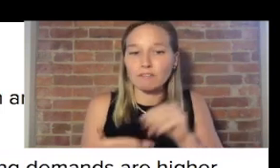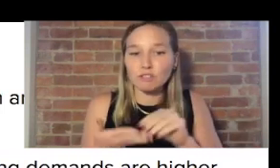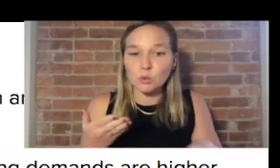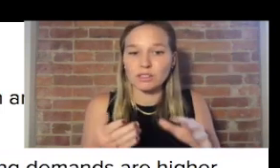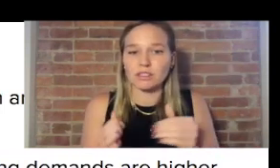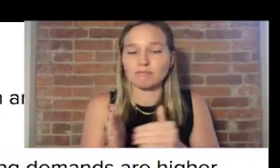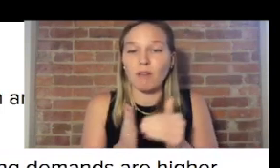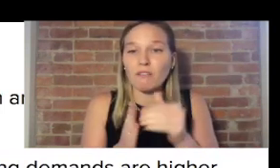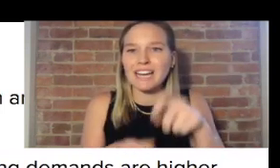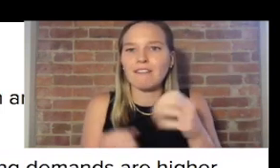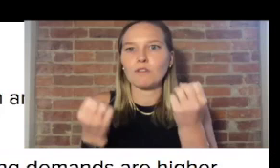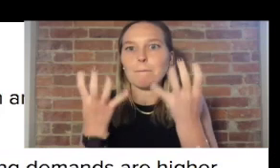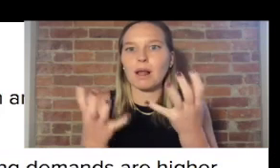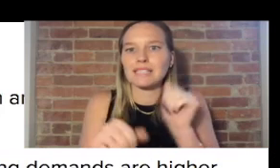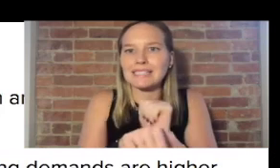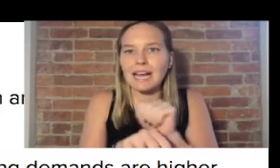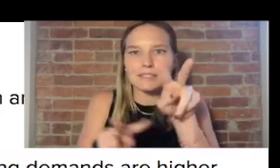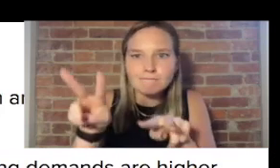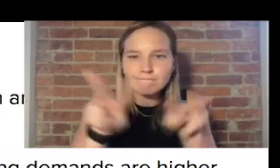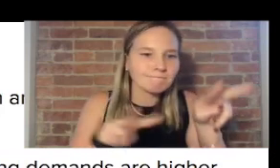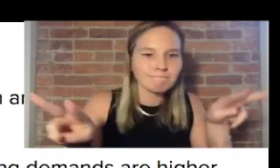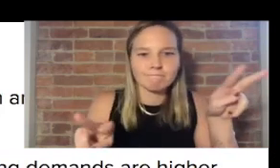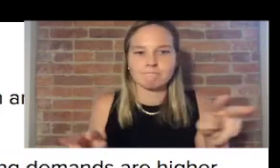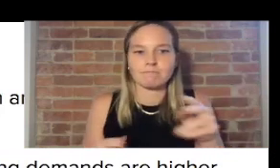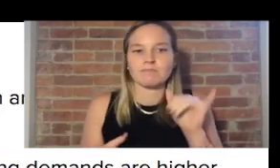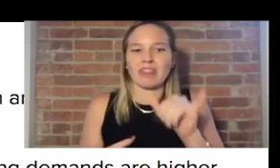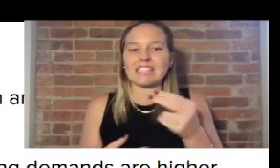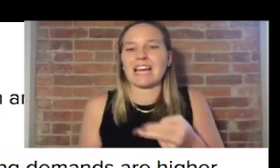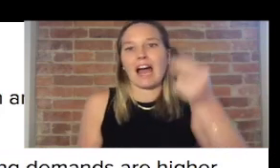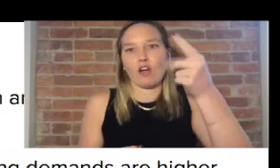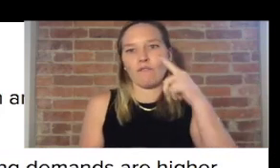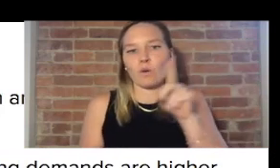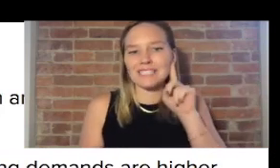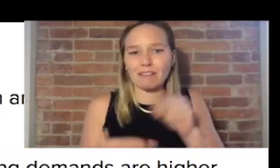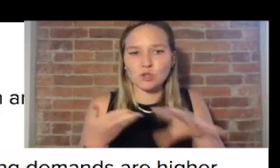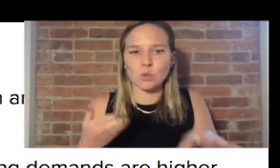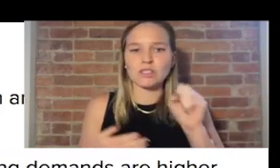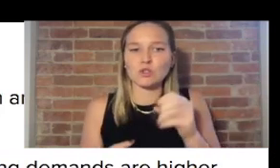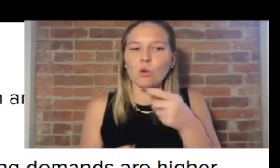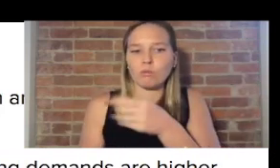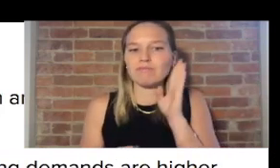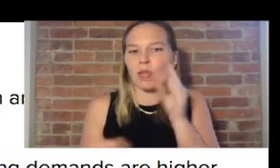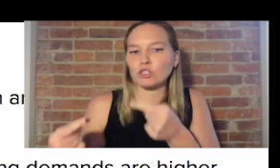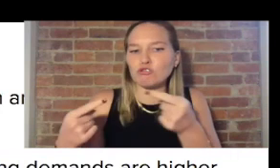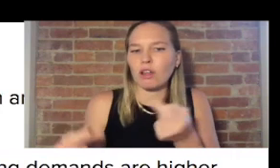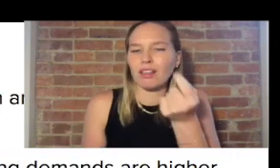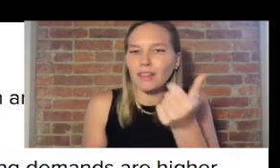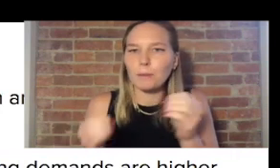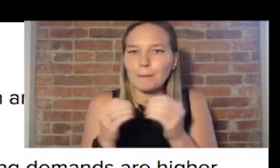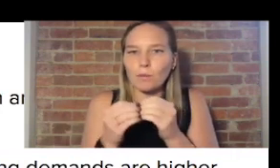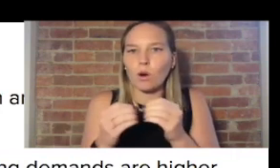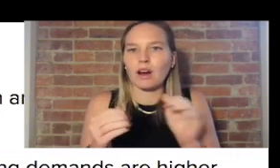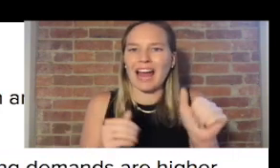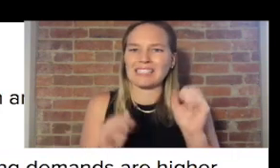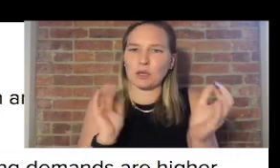Visual demands should also be minimized. Deaf students often have to multitask with several demands, which are